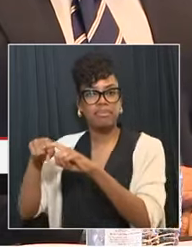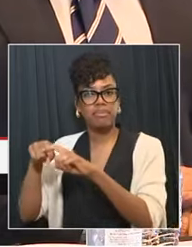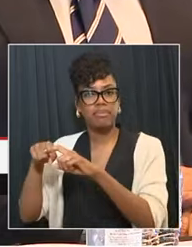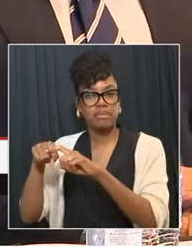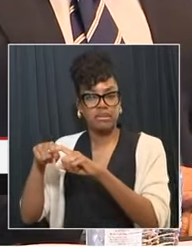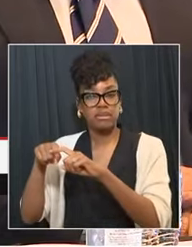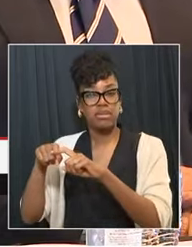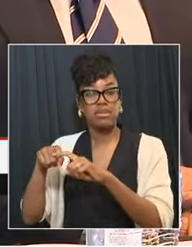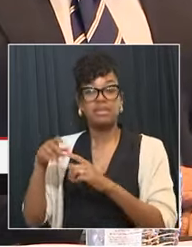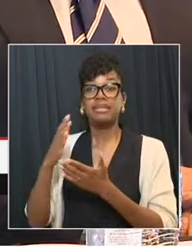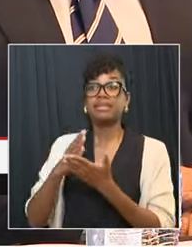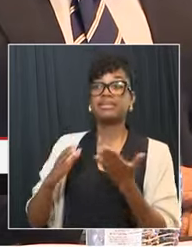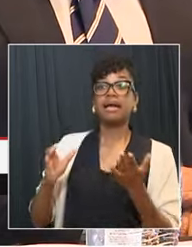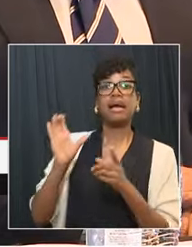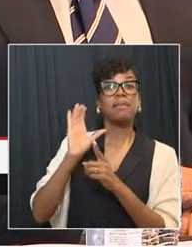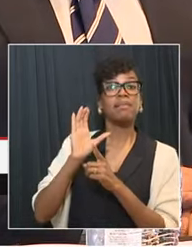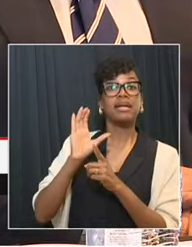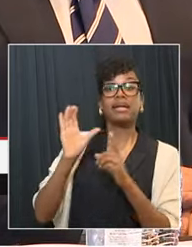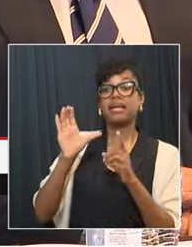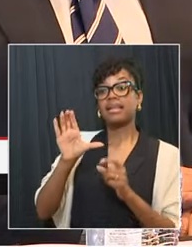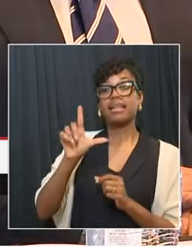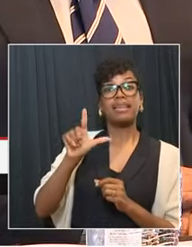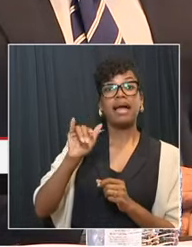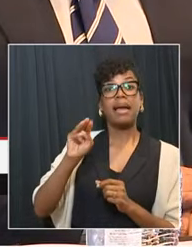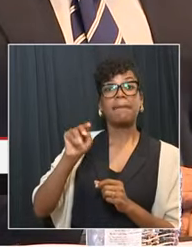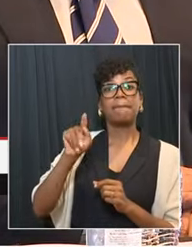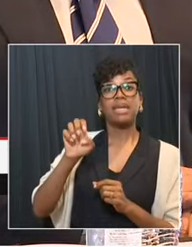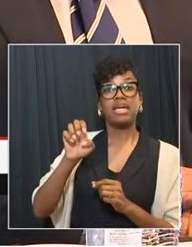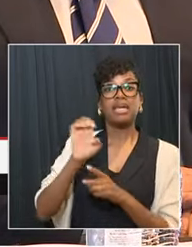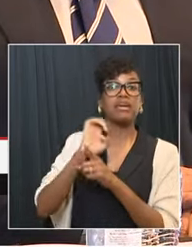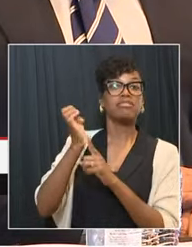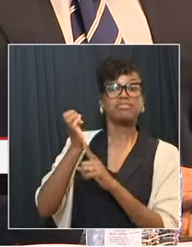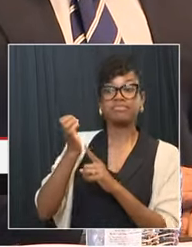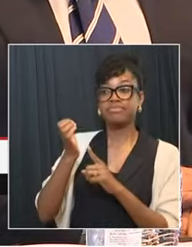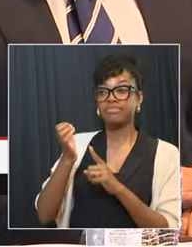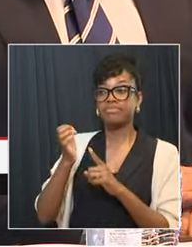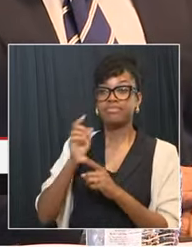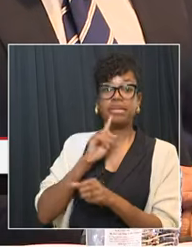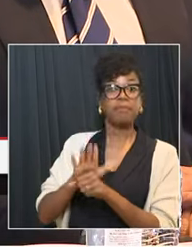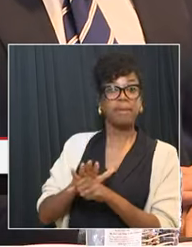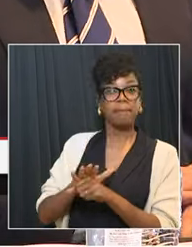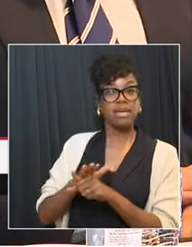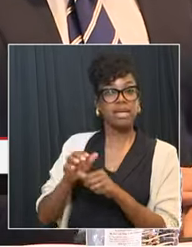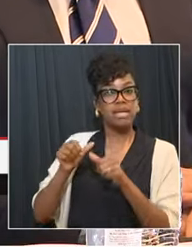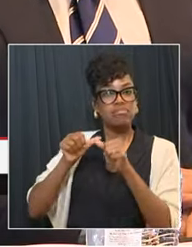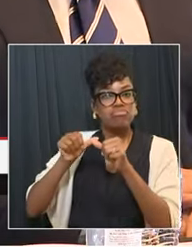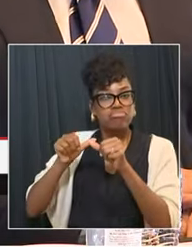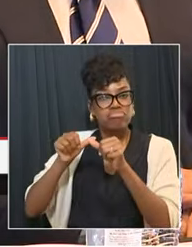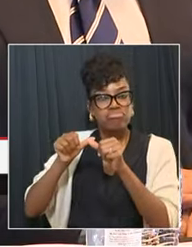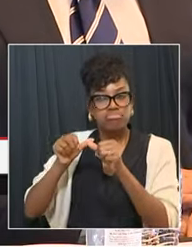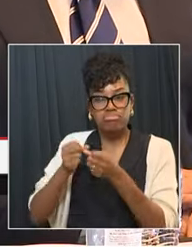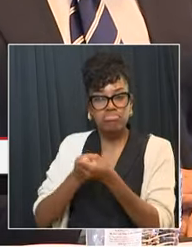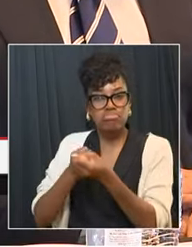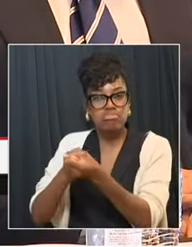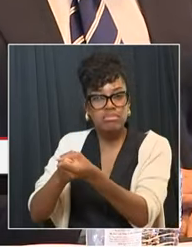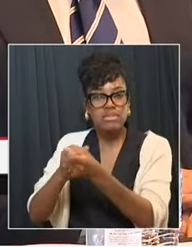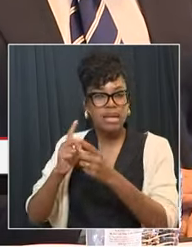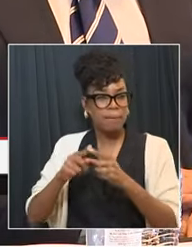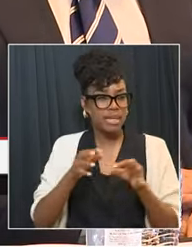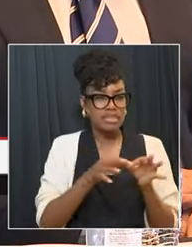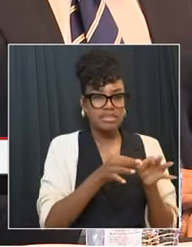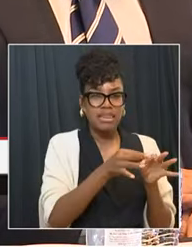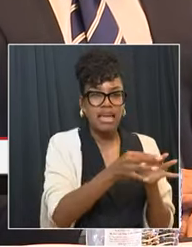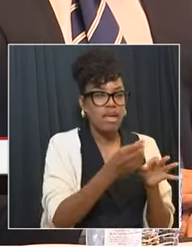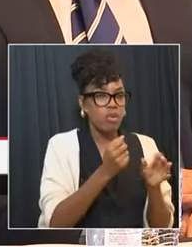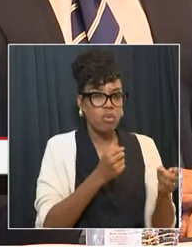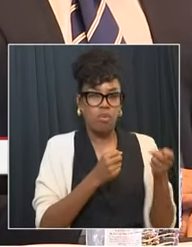some of our climate commitments or delay our climate commitments in that regard. In addition,